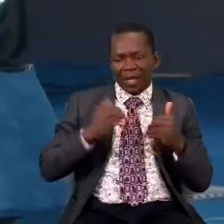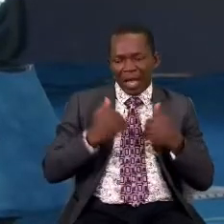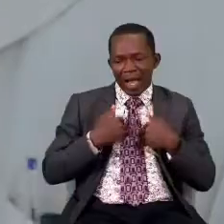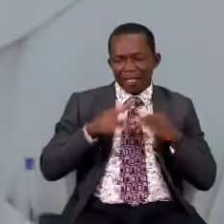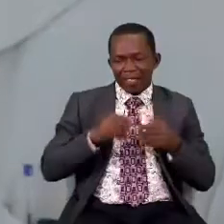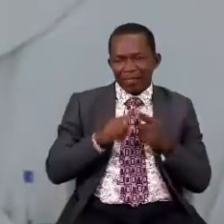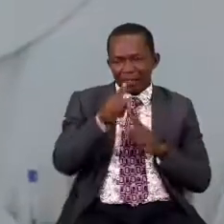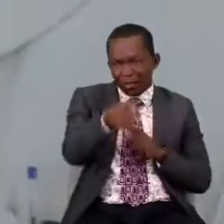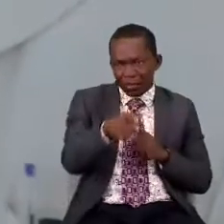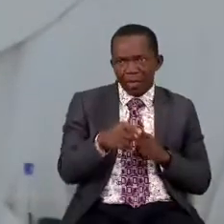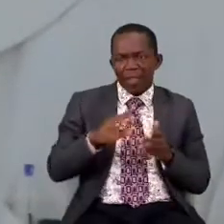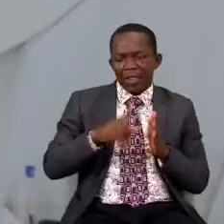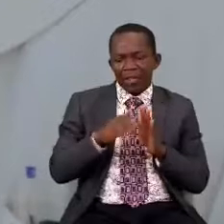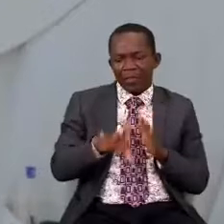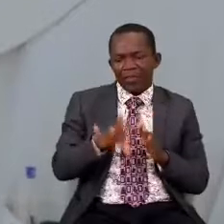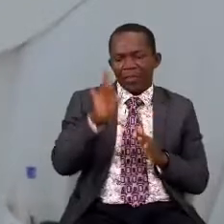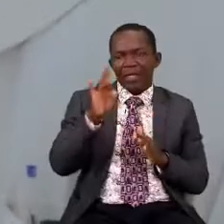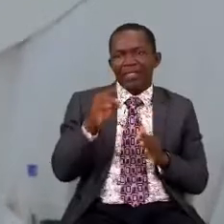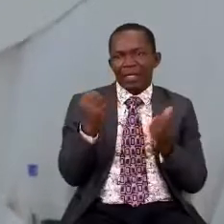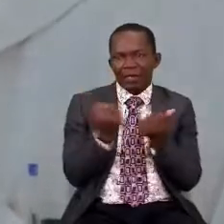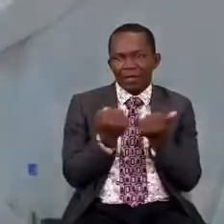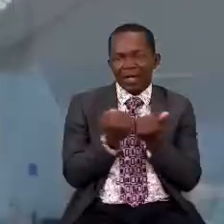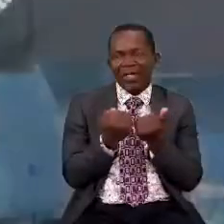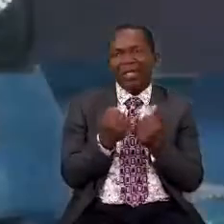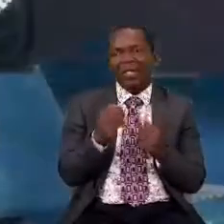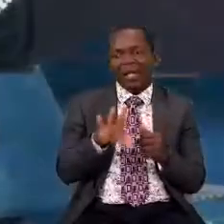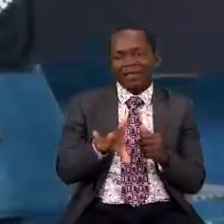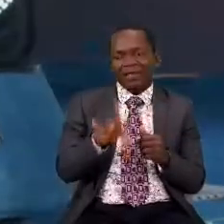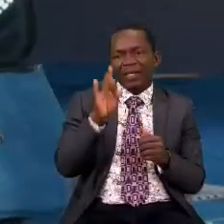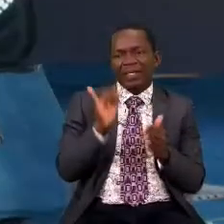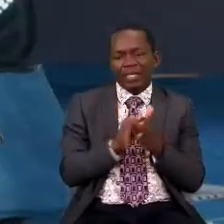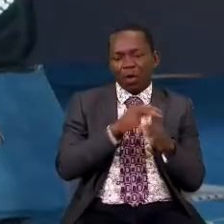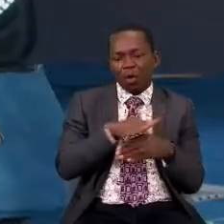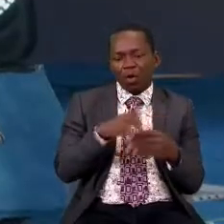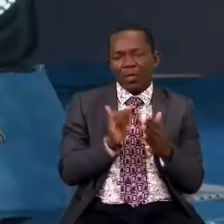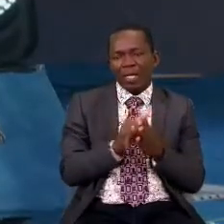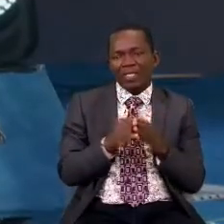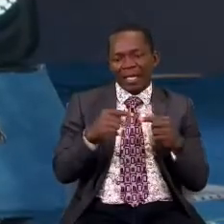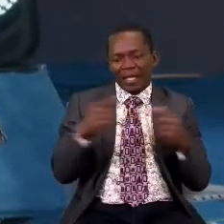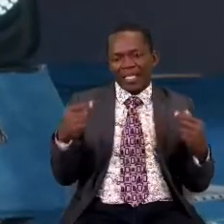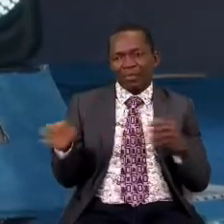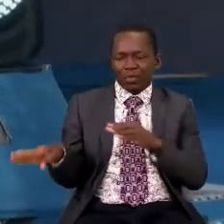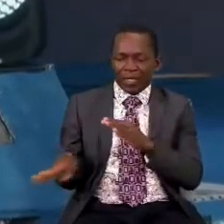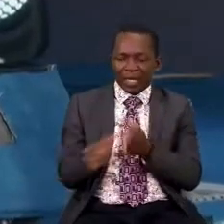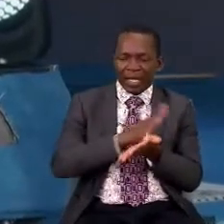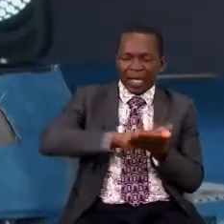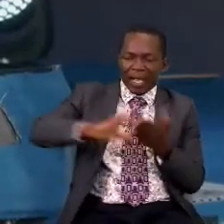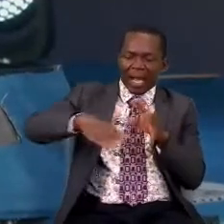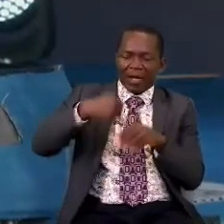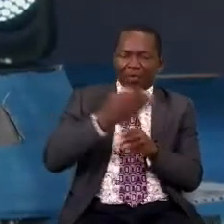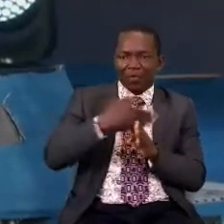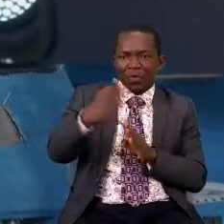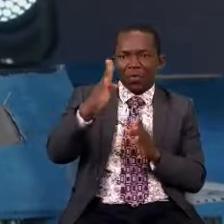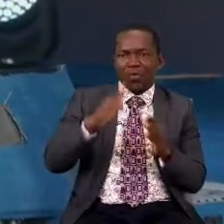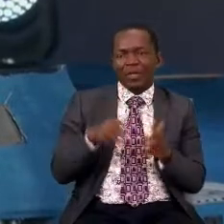way. All those people with rough language, with rough utterance, and